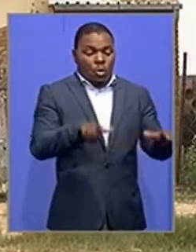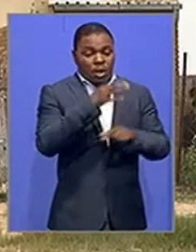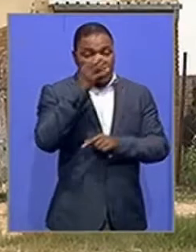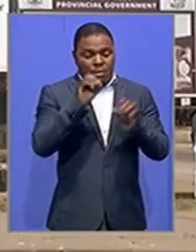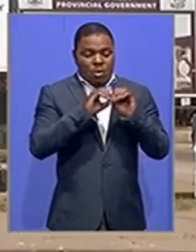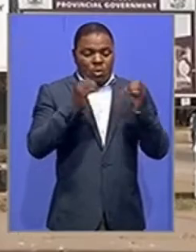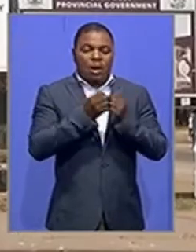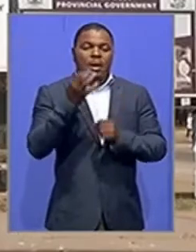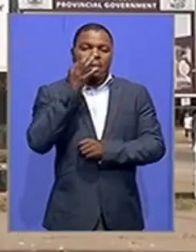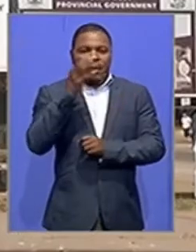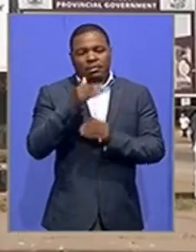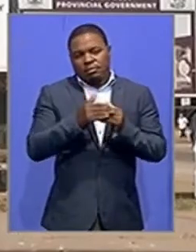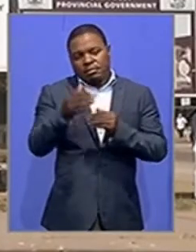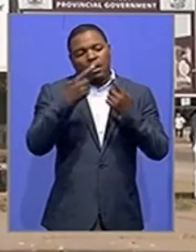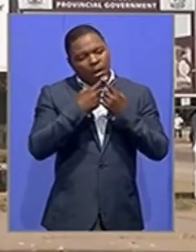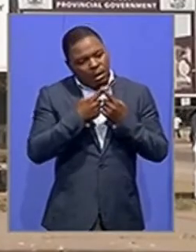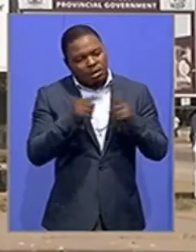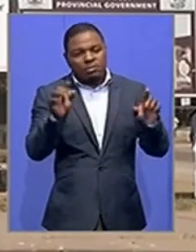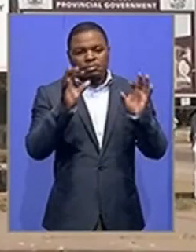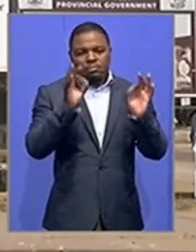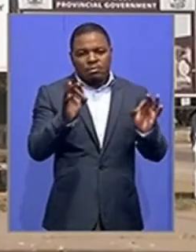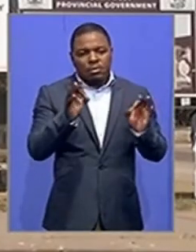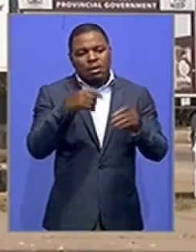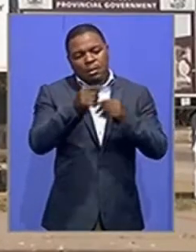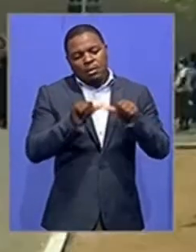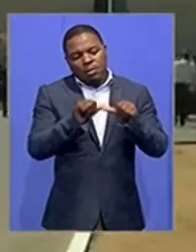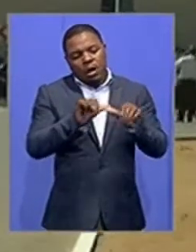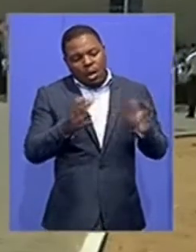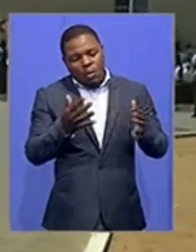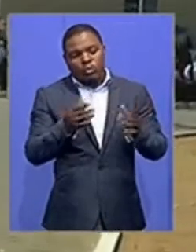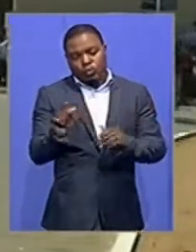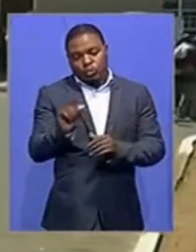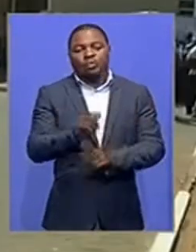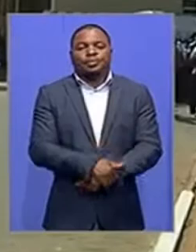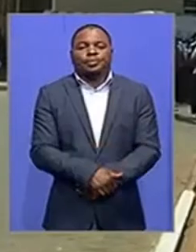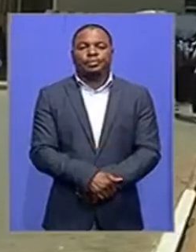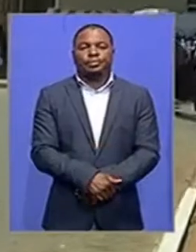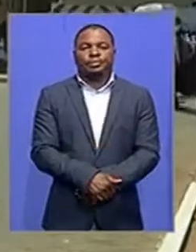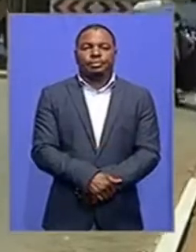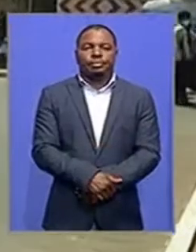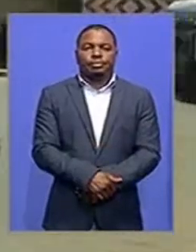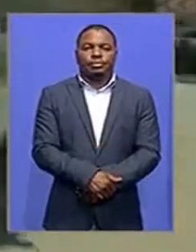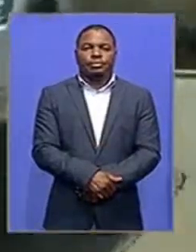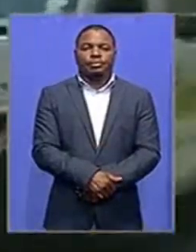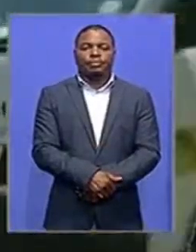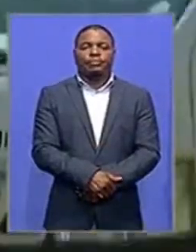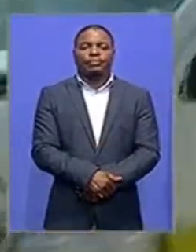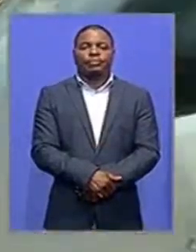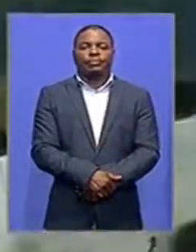re le tla etsa phatlalatso ka ha sena haufinyana. Selwane Gagau, SABC News, Mahikeng.